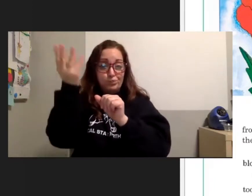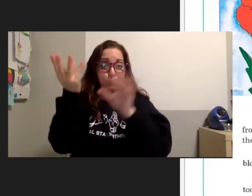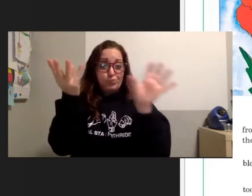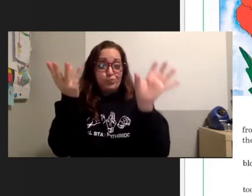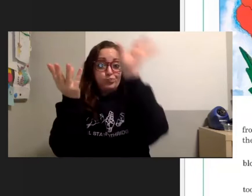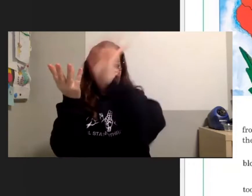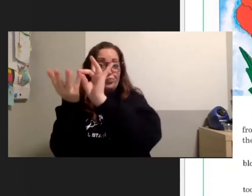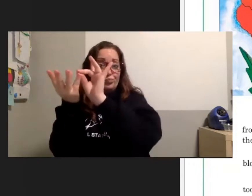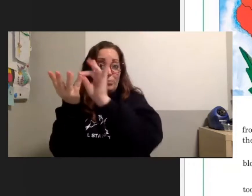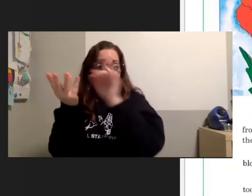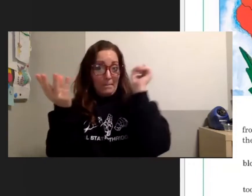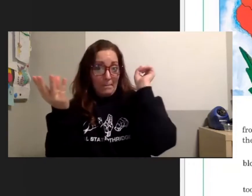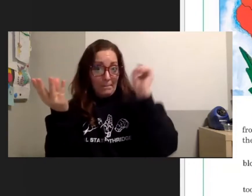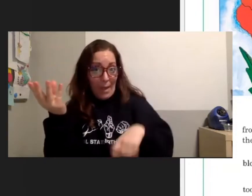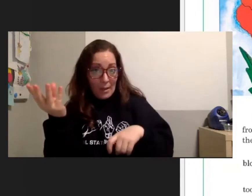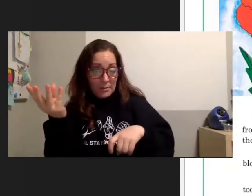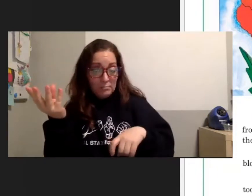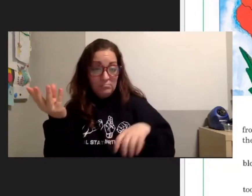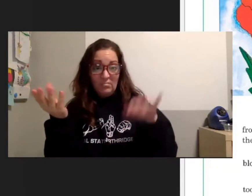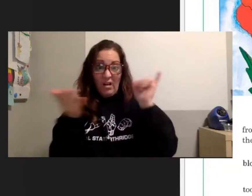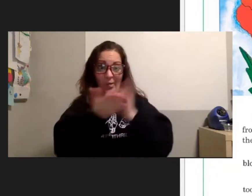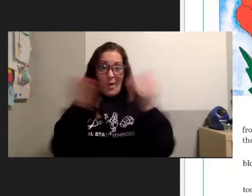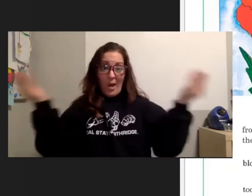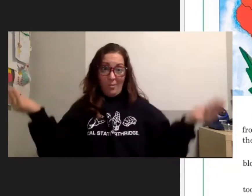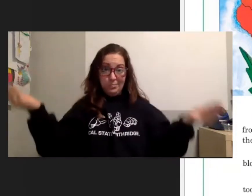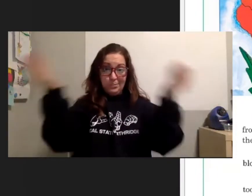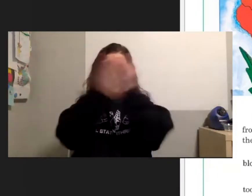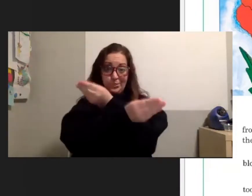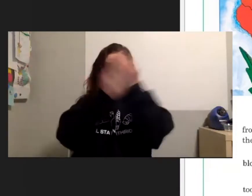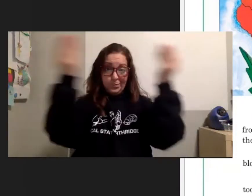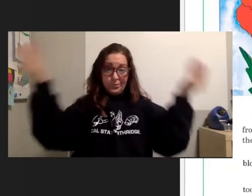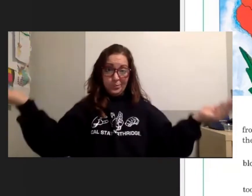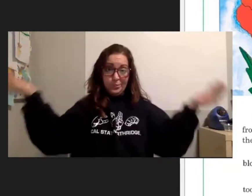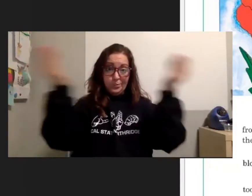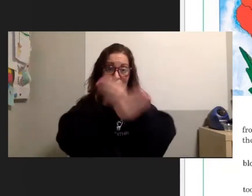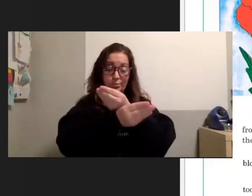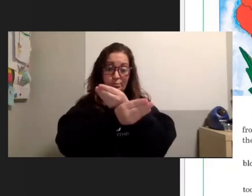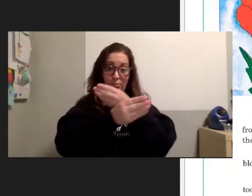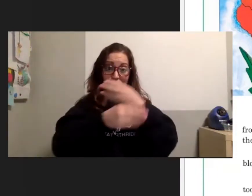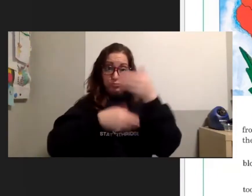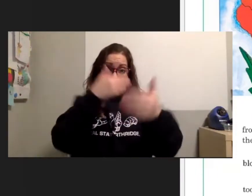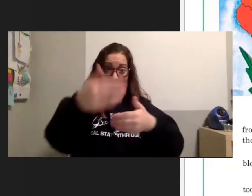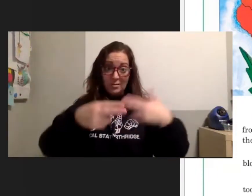on top of the pistil of a flower like itself.